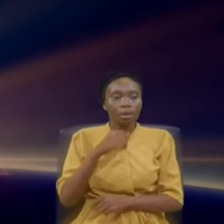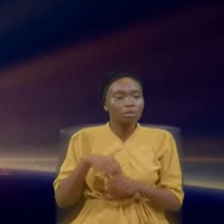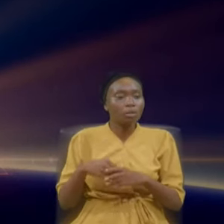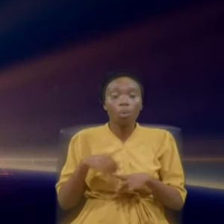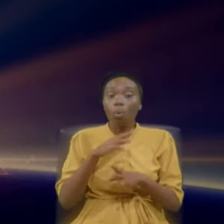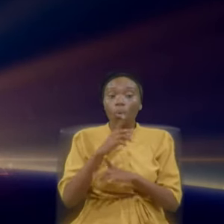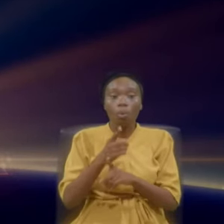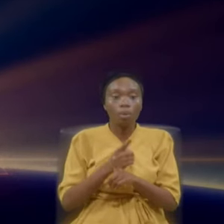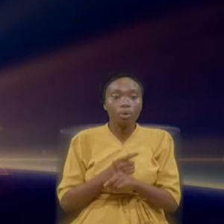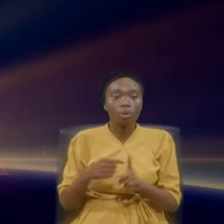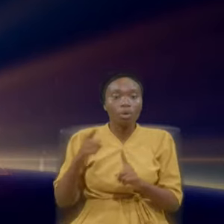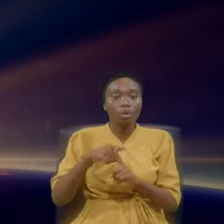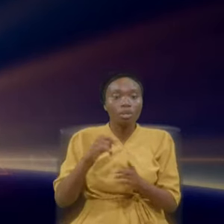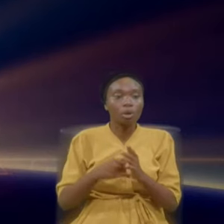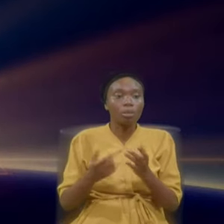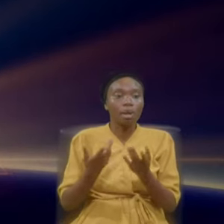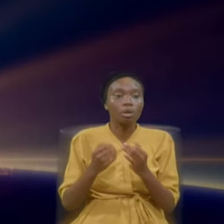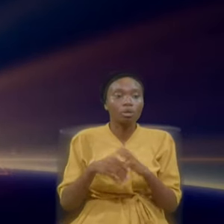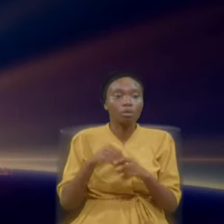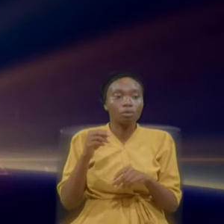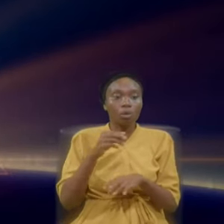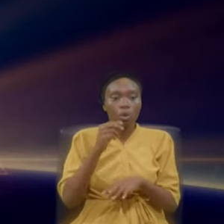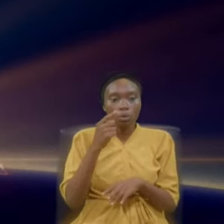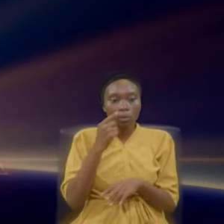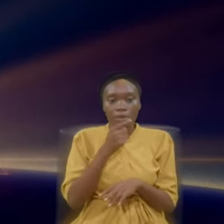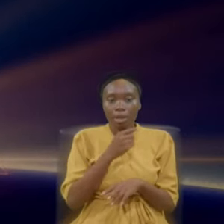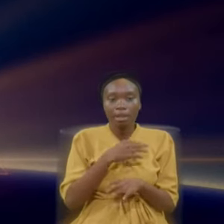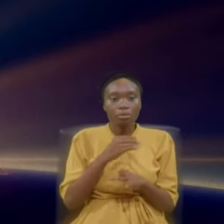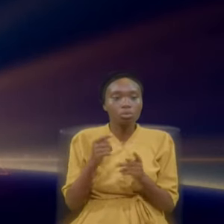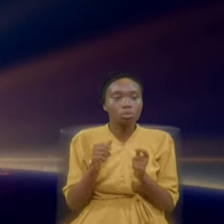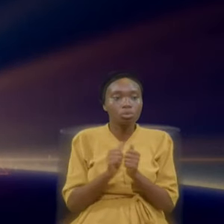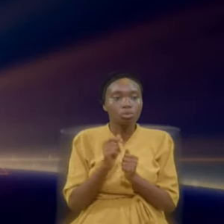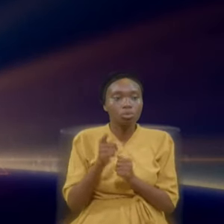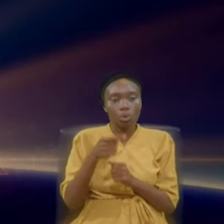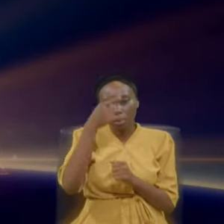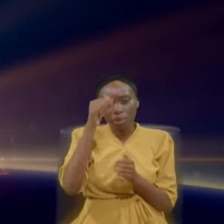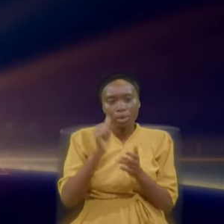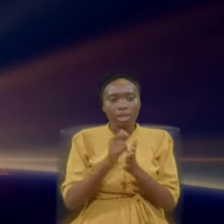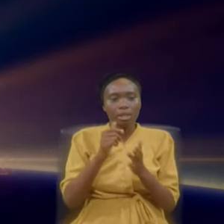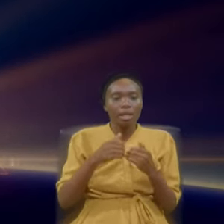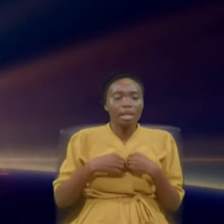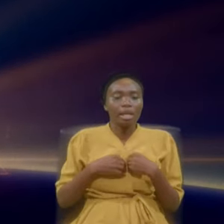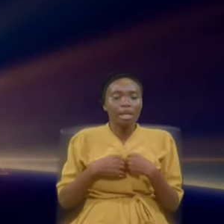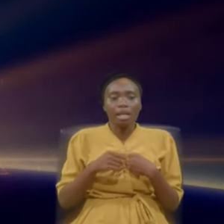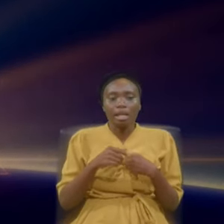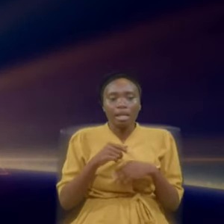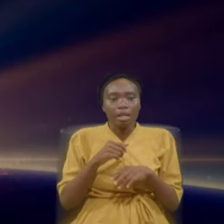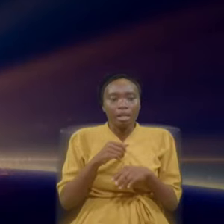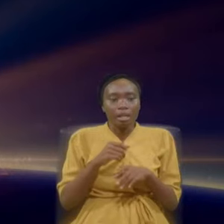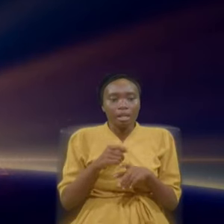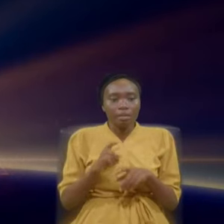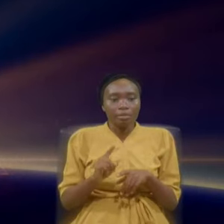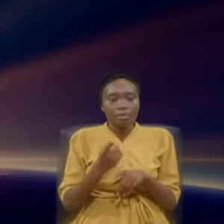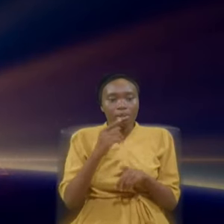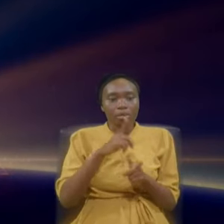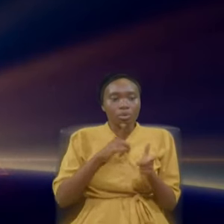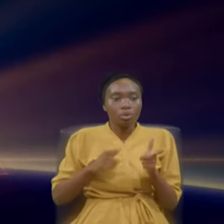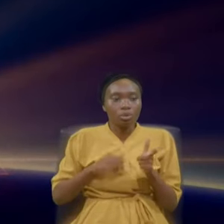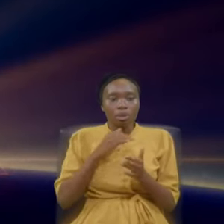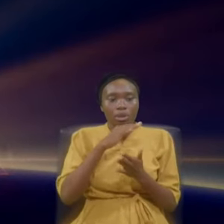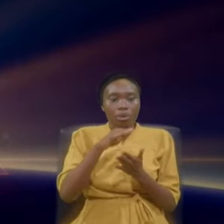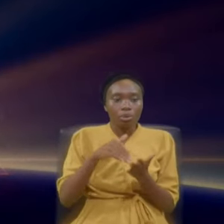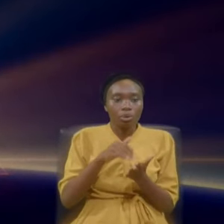whole month, until it come out at your nostrils, and it be loathsome unto you, because that ye have despised the Lord which is among